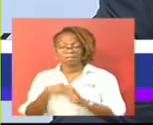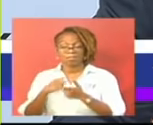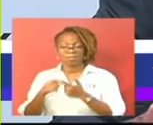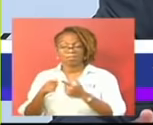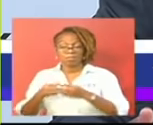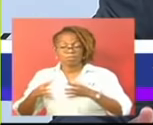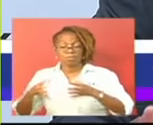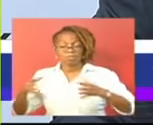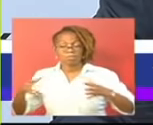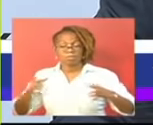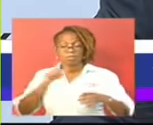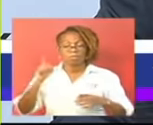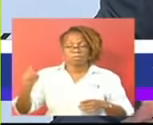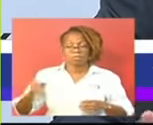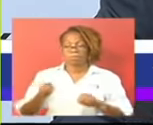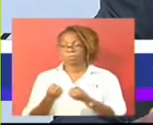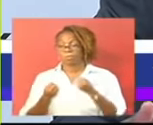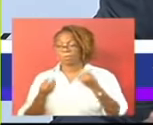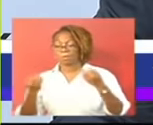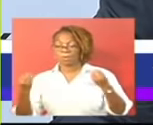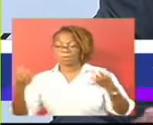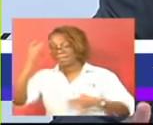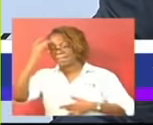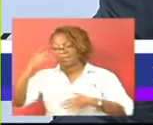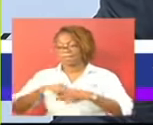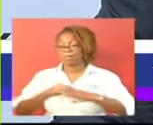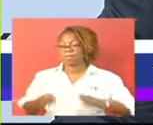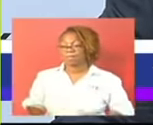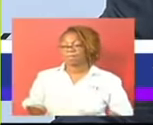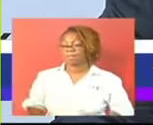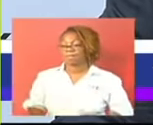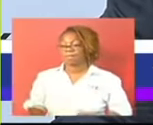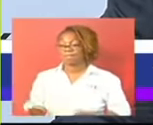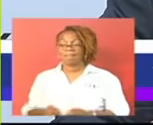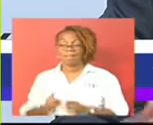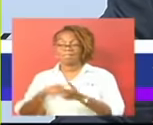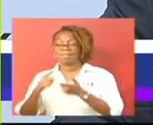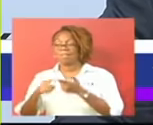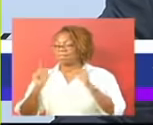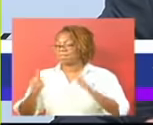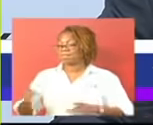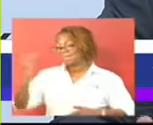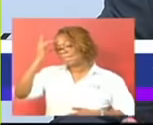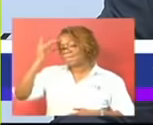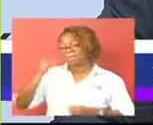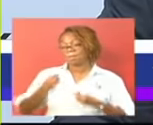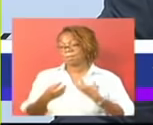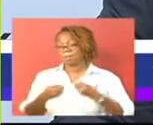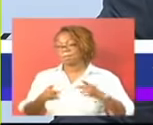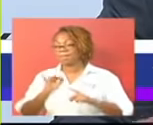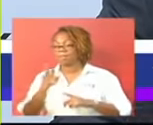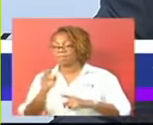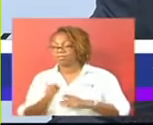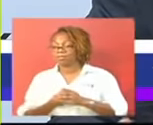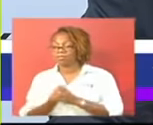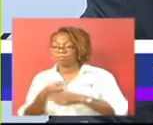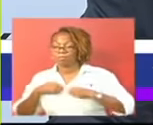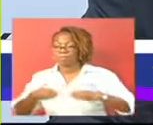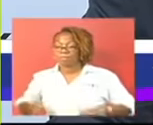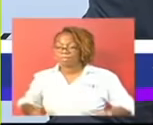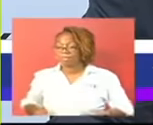be shed. So you have more viral particles coming out of an infected person's body and possibly